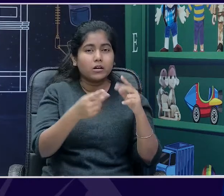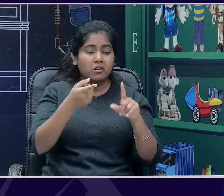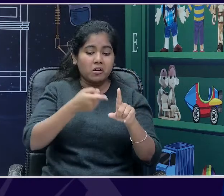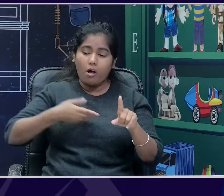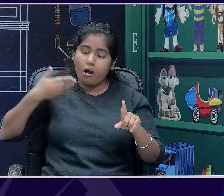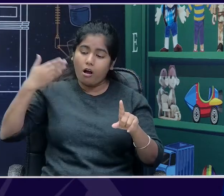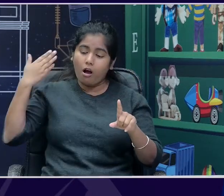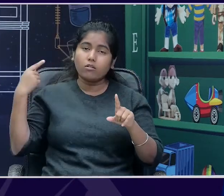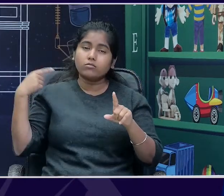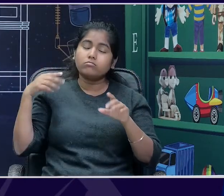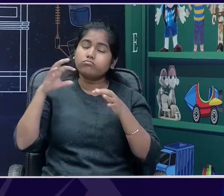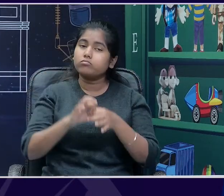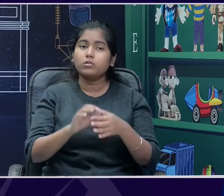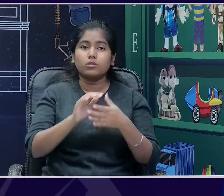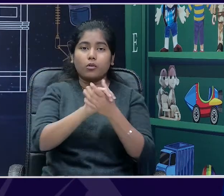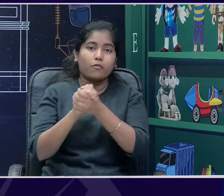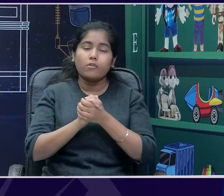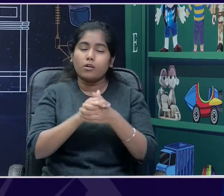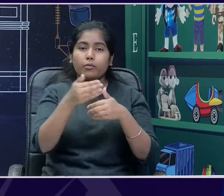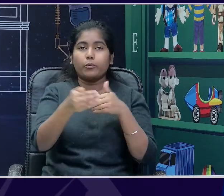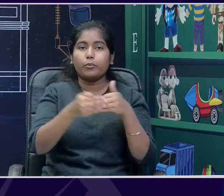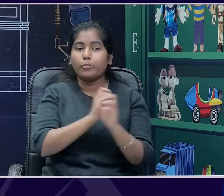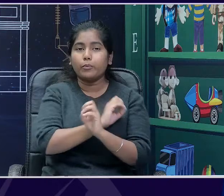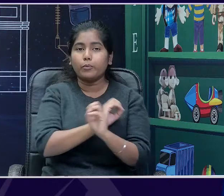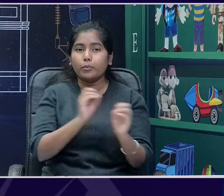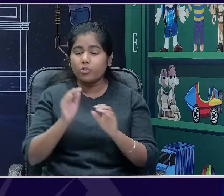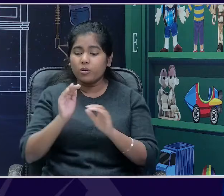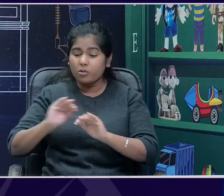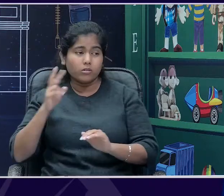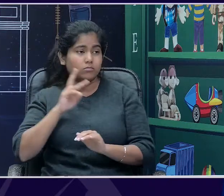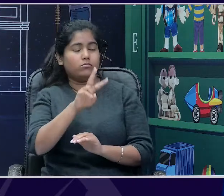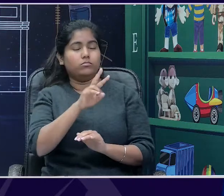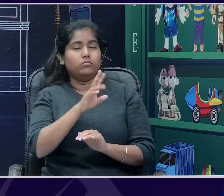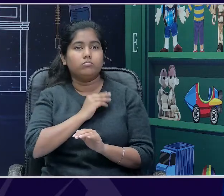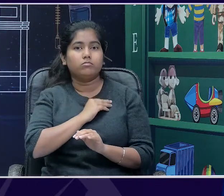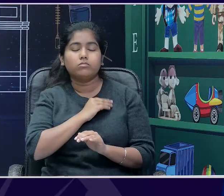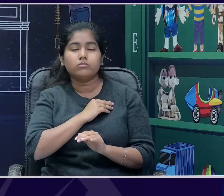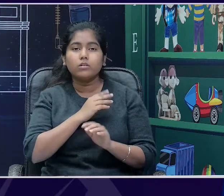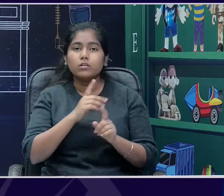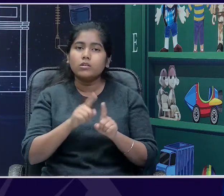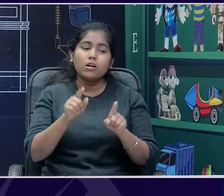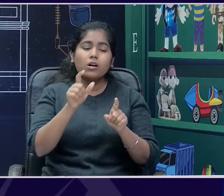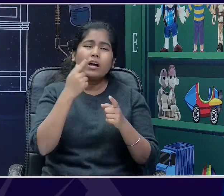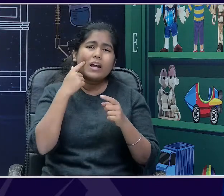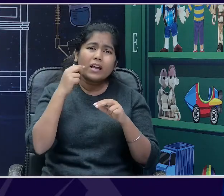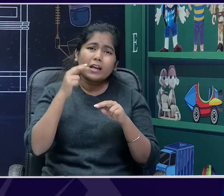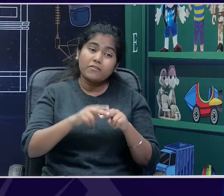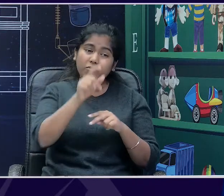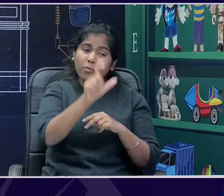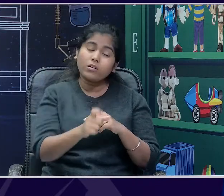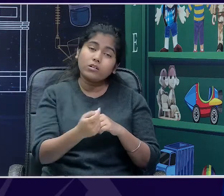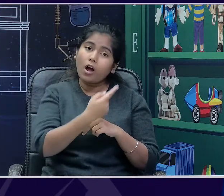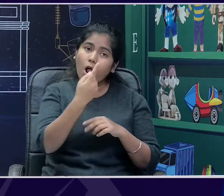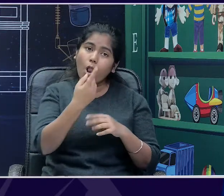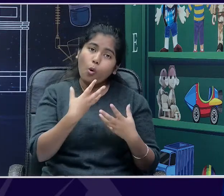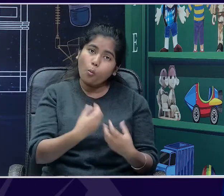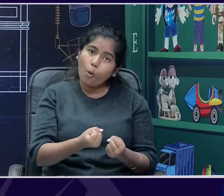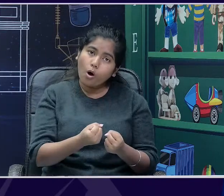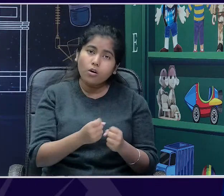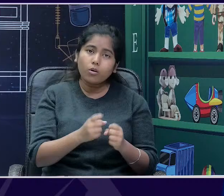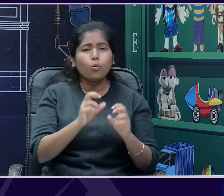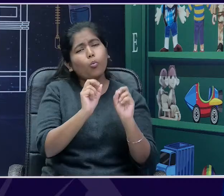second thing, children were terrified of him. If somebody wants to be alone, that's fine. But why to get